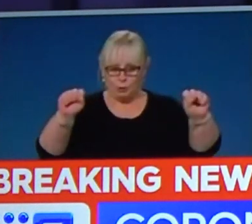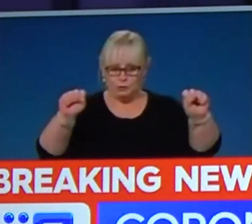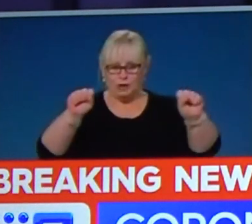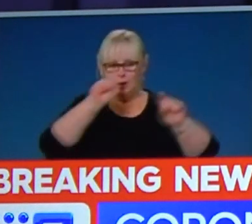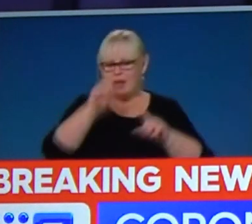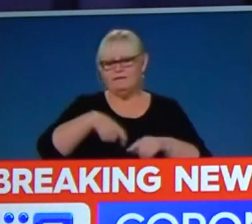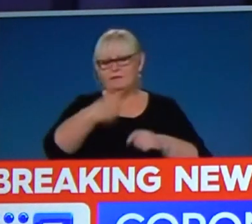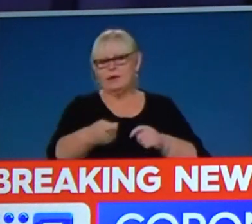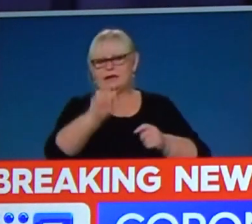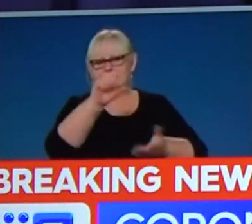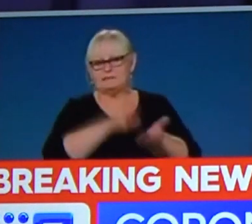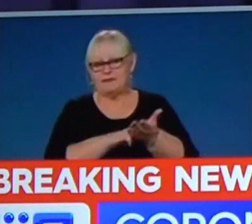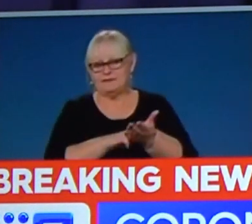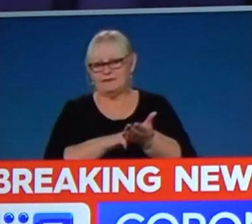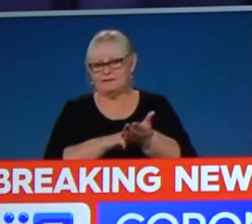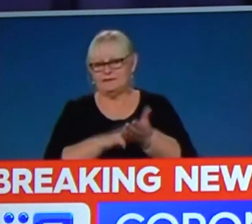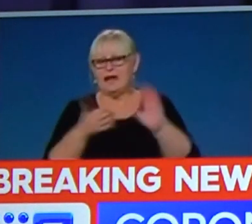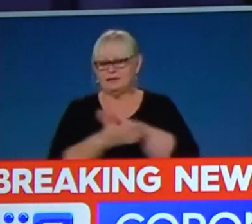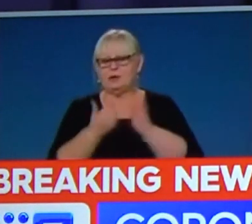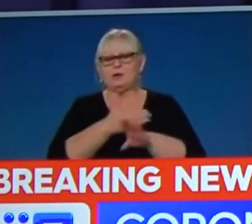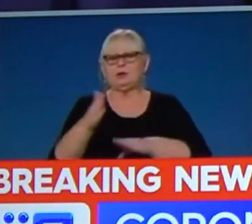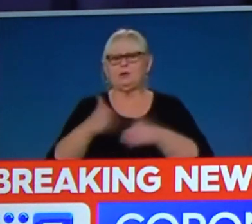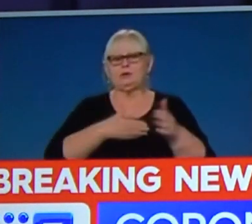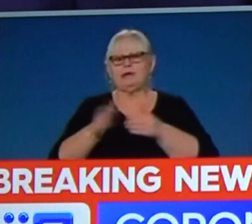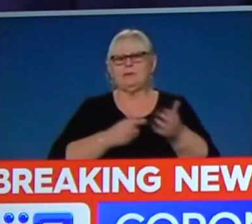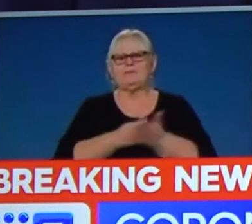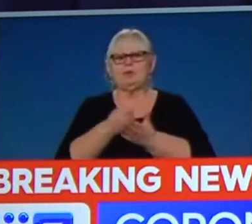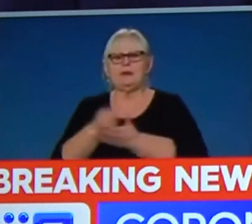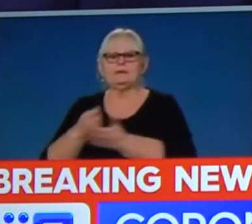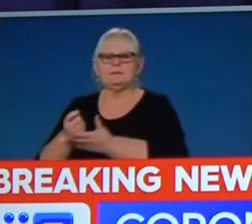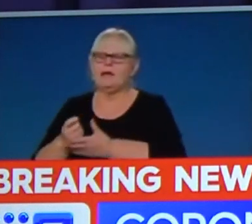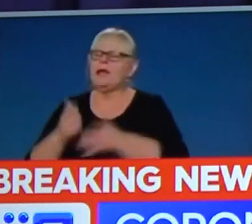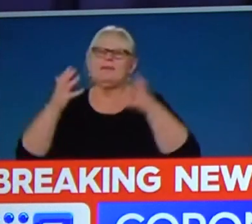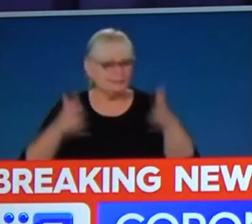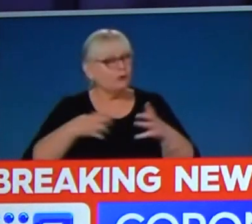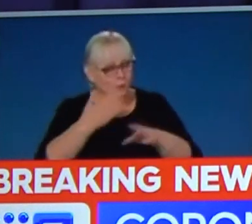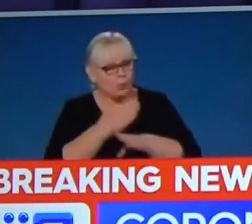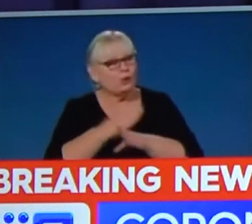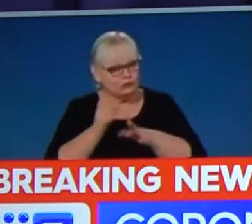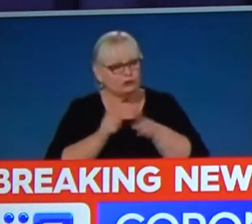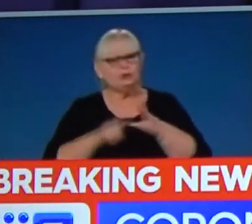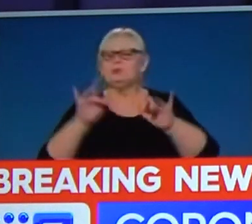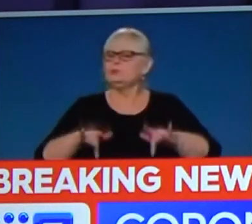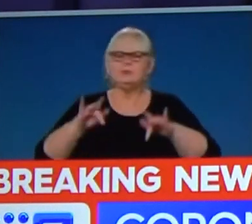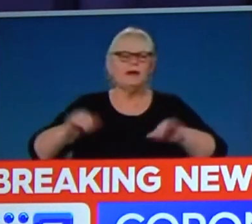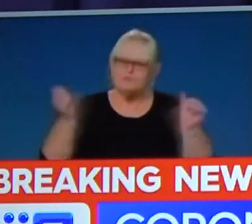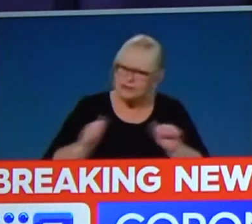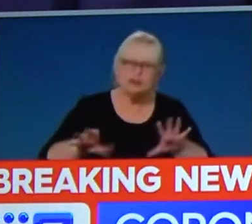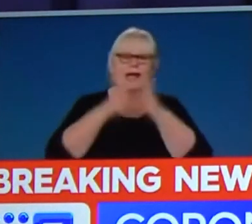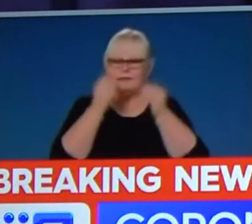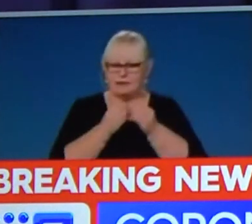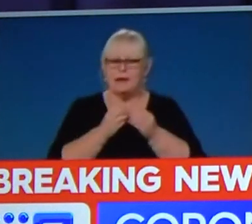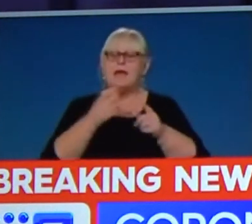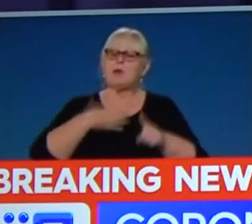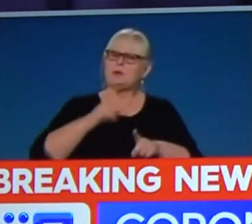the next 6 months under those rental arrangements. Now, there is a lot more work to be done here. And my message to